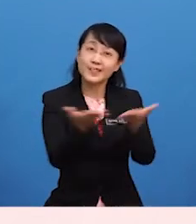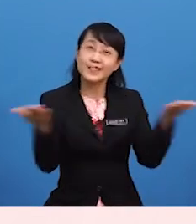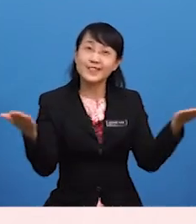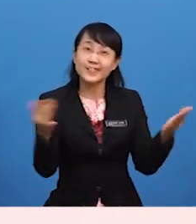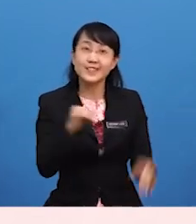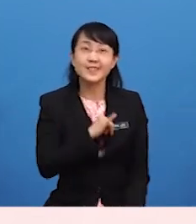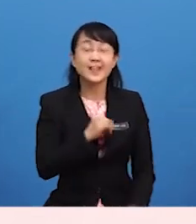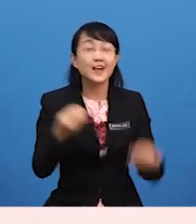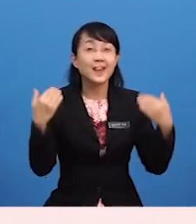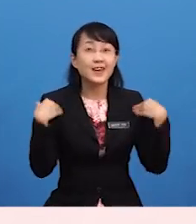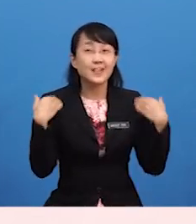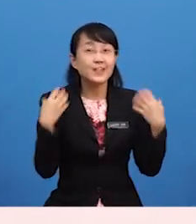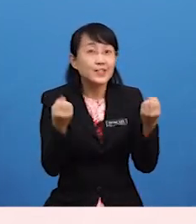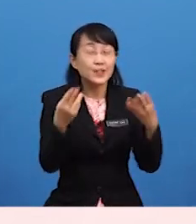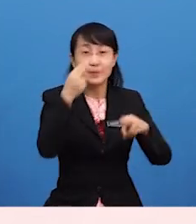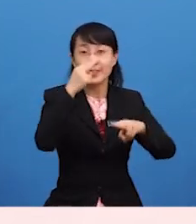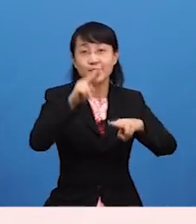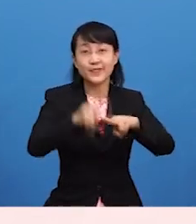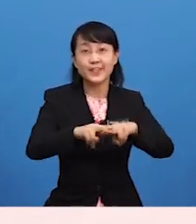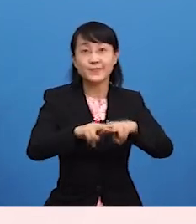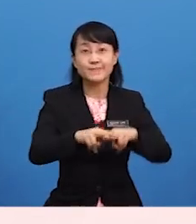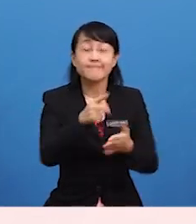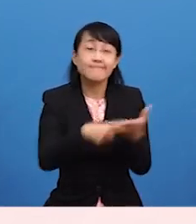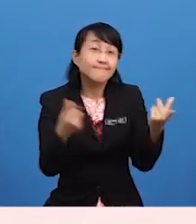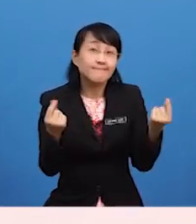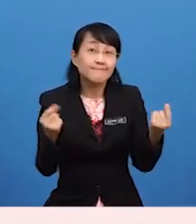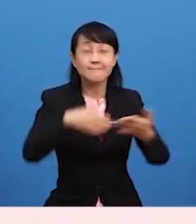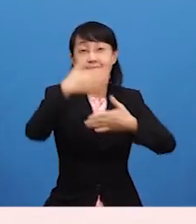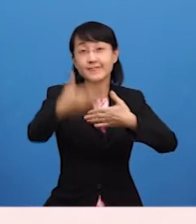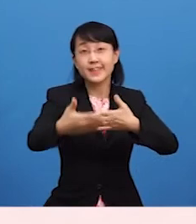I'm having so much fun, Miss Rachel. What are we going to do next?